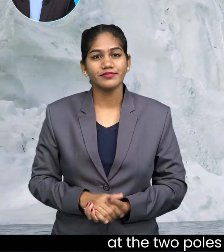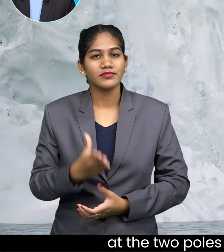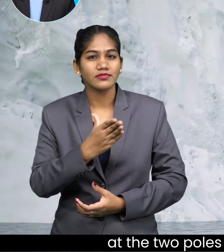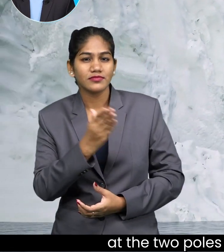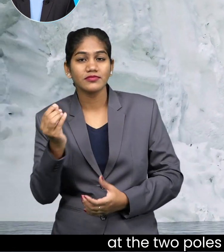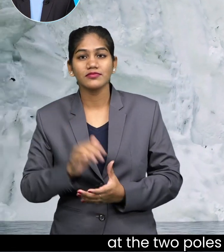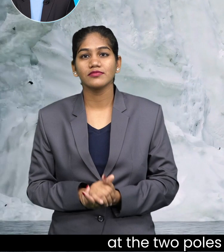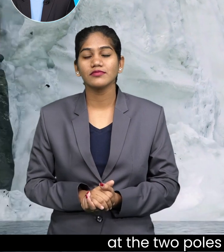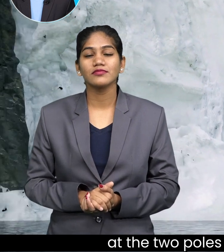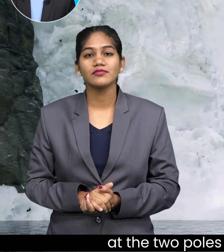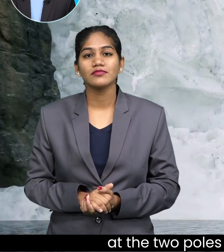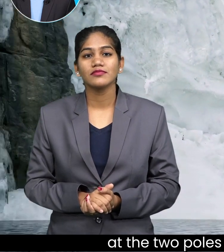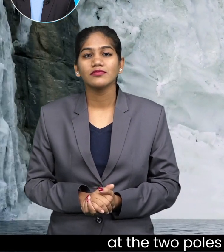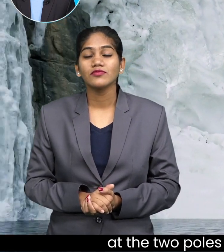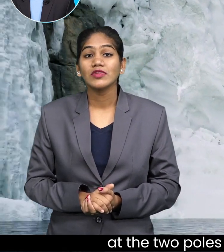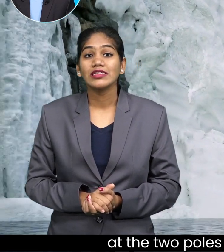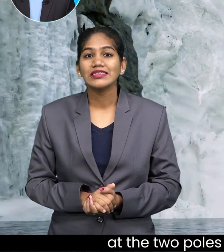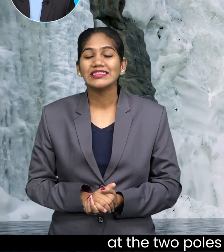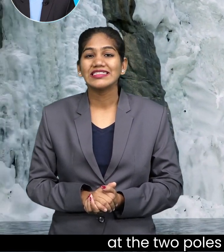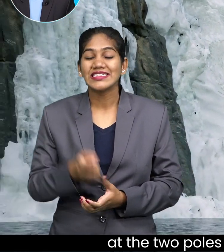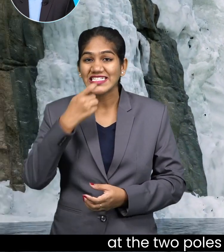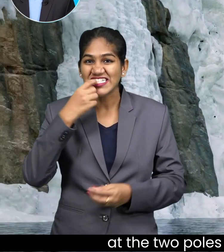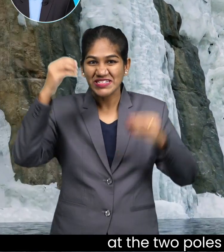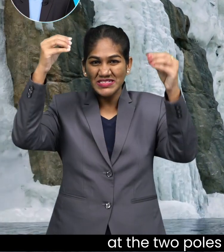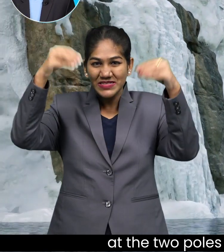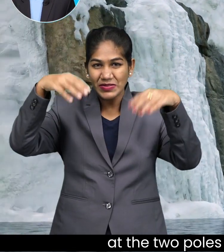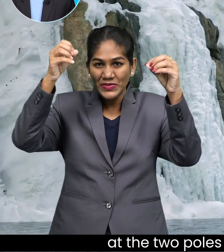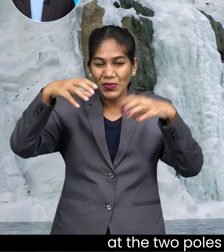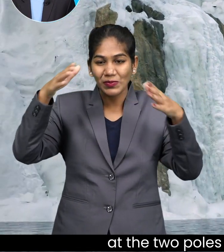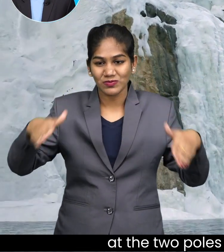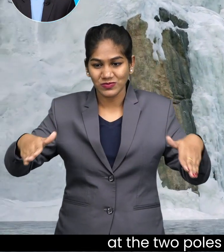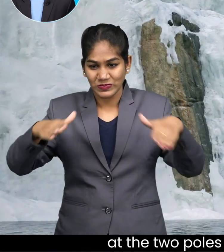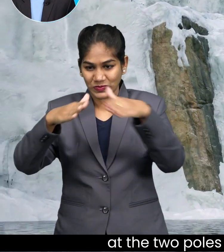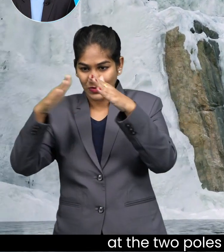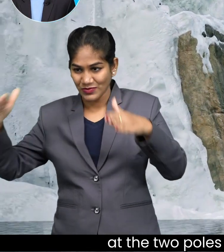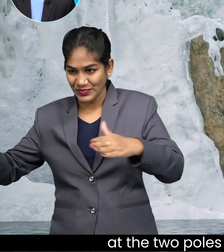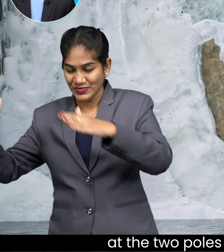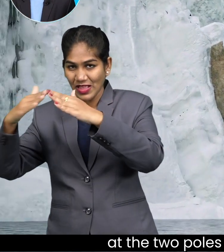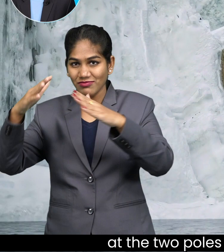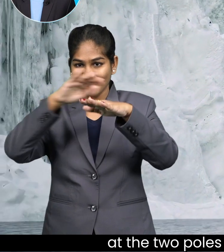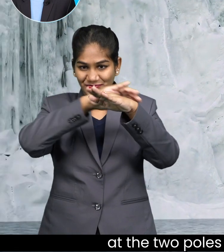And on snow-covered mountains.